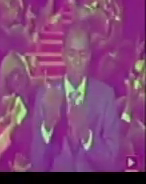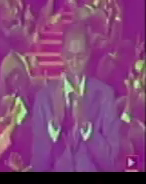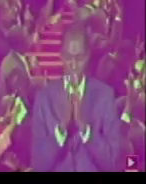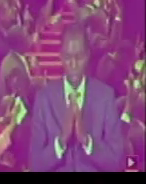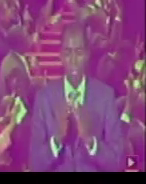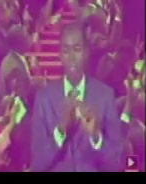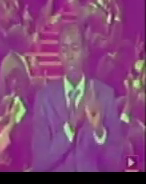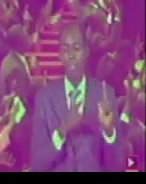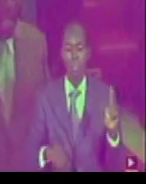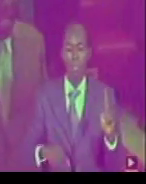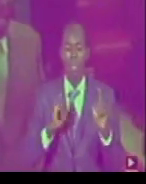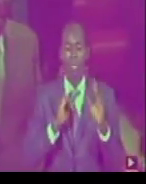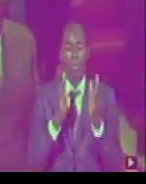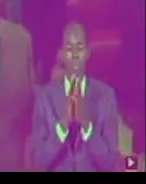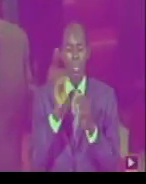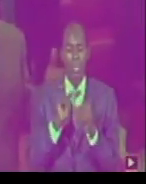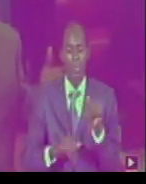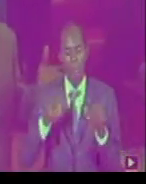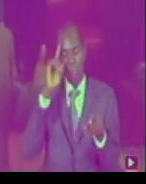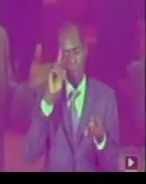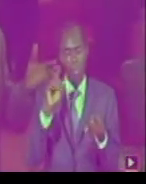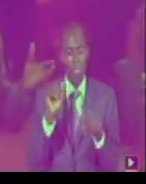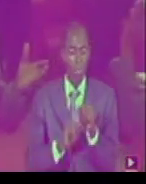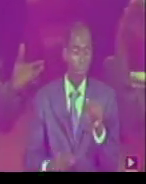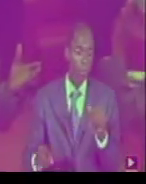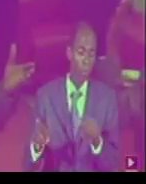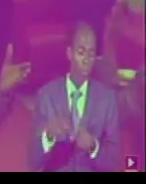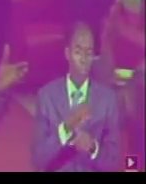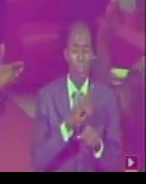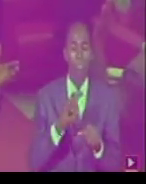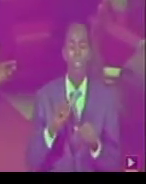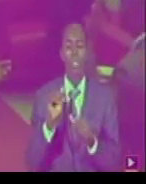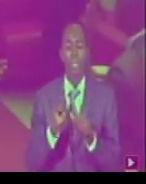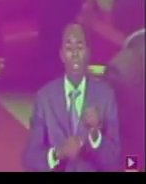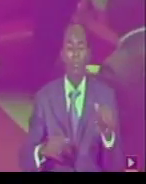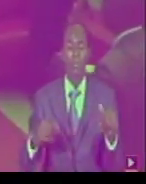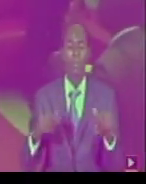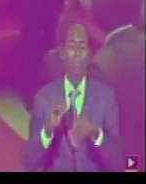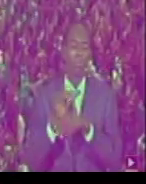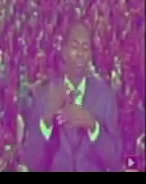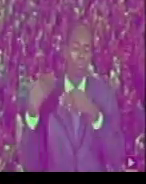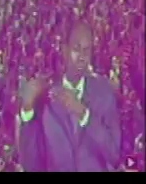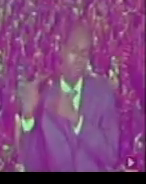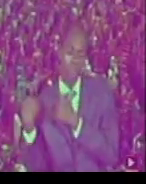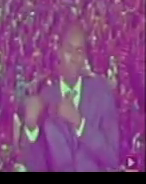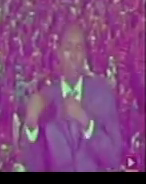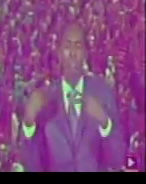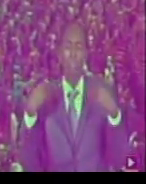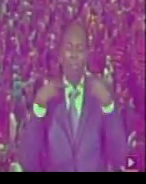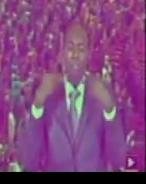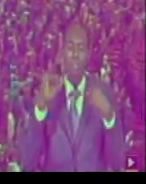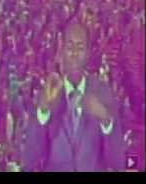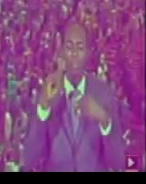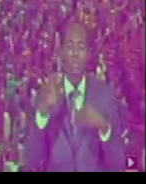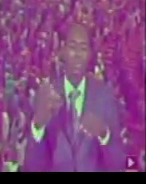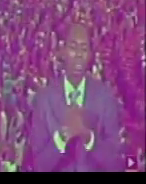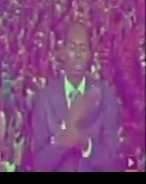every burden and every yoke and every problem taken away from them in Jesus' name.